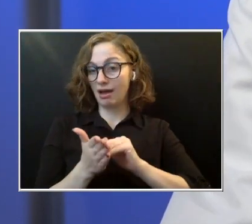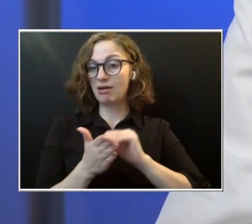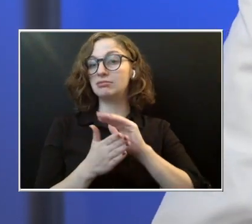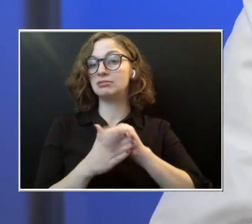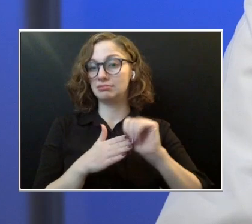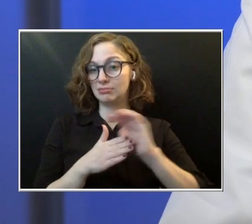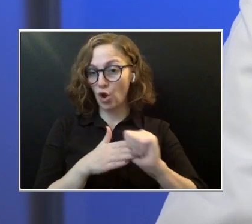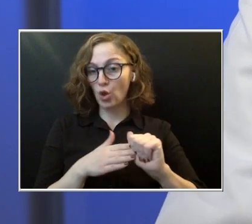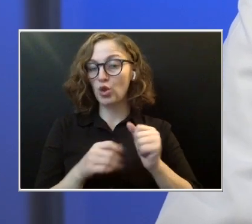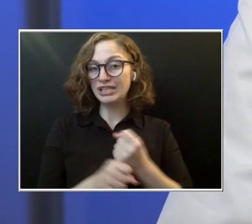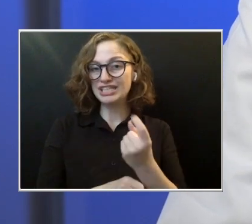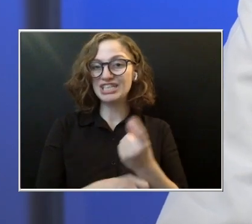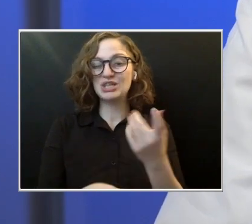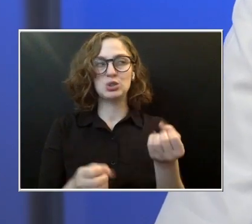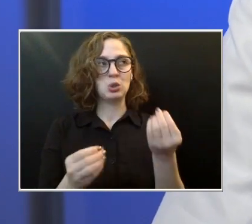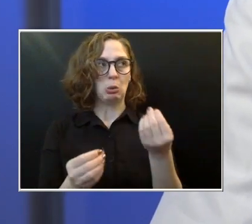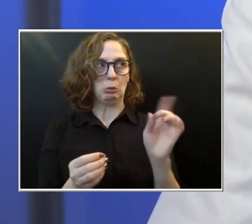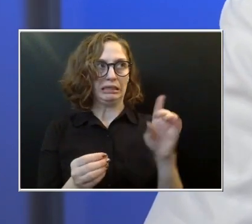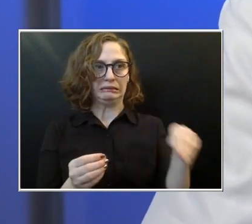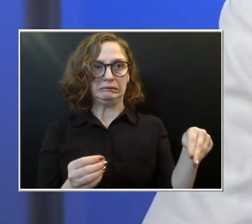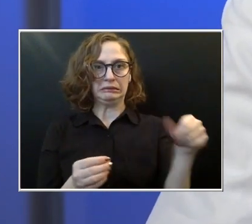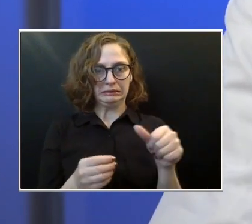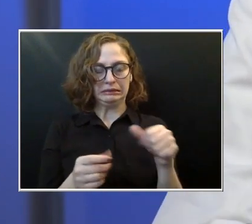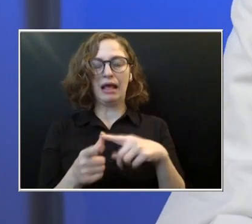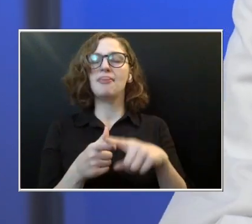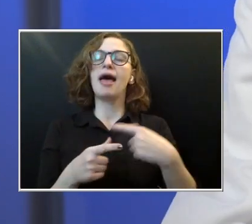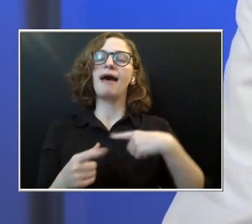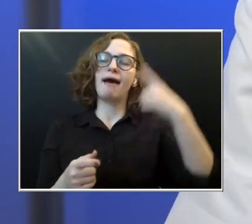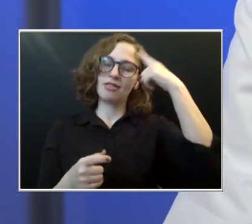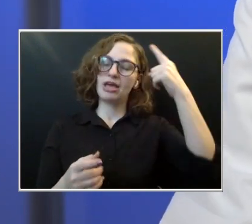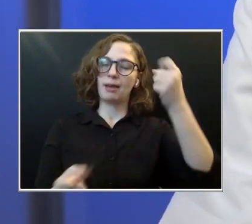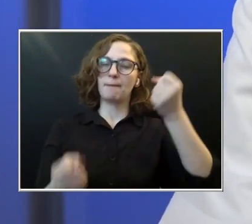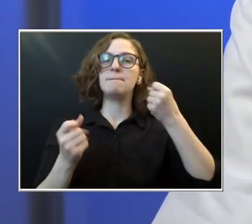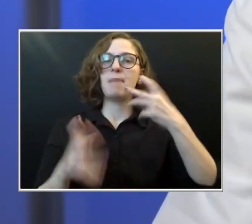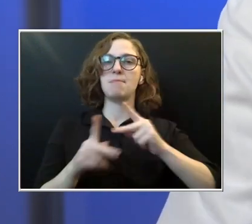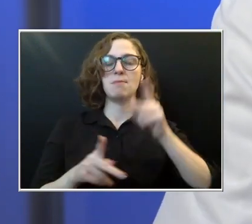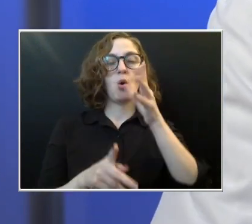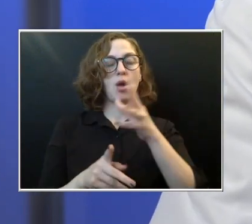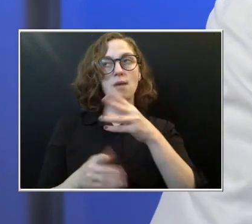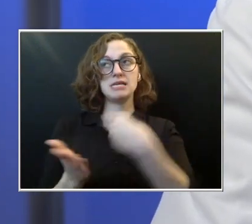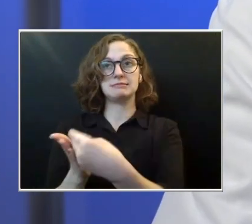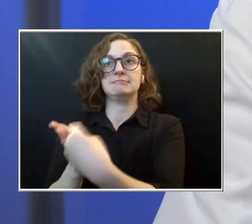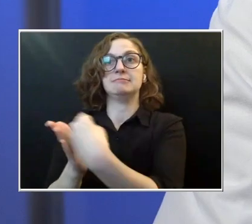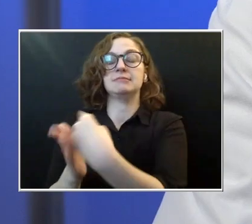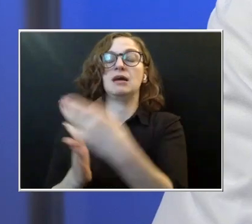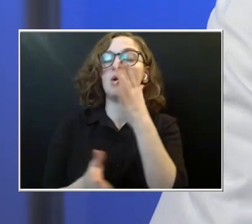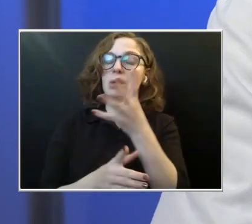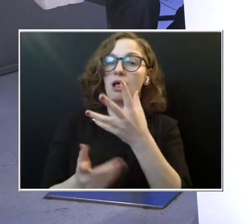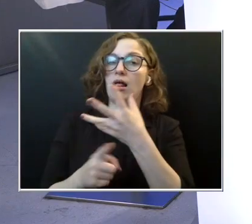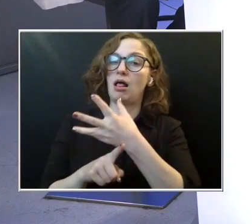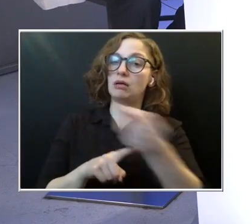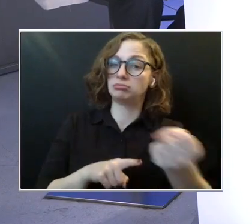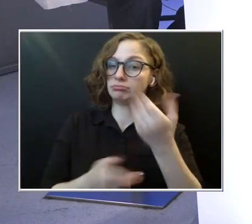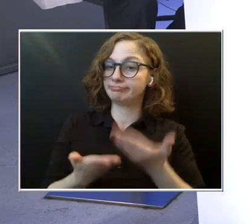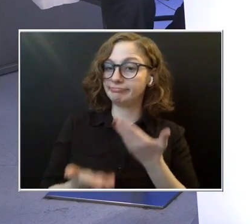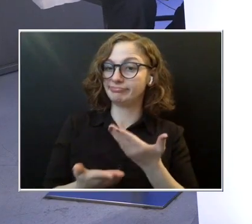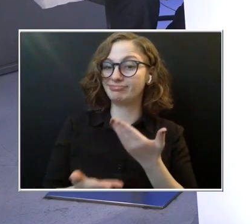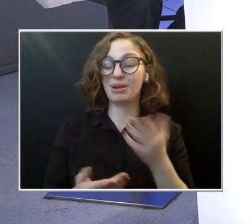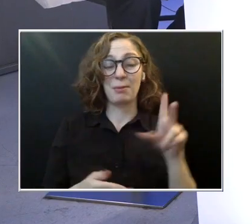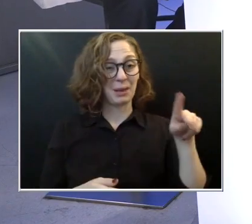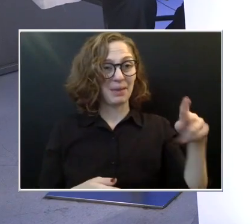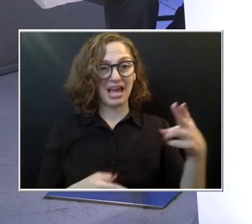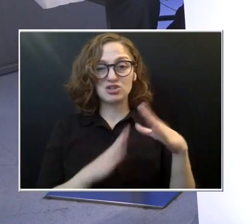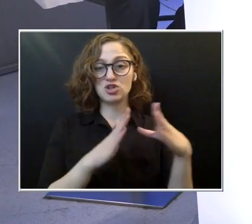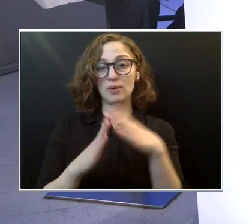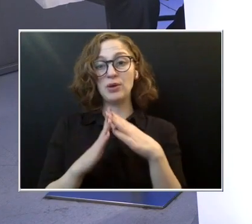then I think there's going to be a run on this new drug because the PH community is incredibly excited about it. How could you not be? And This so is great news. trying to figure out who